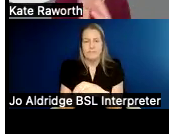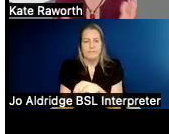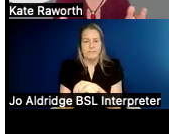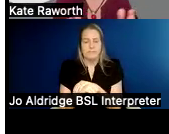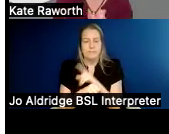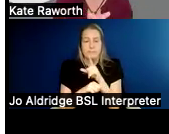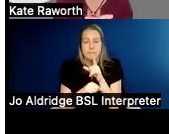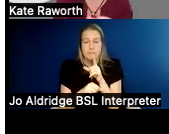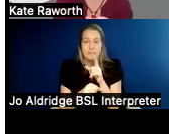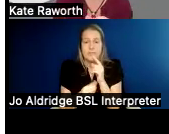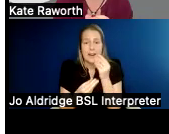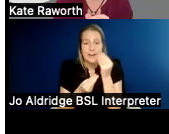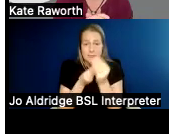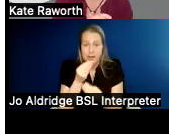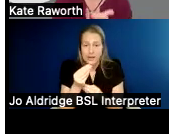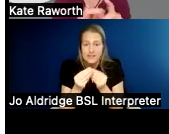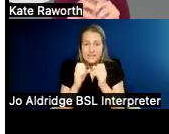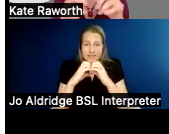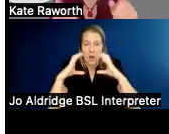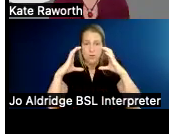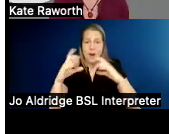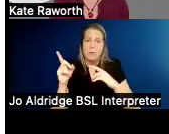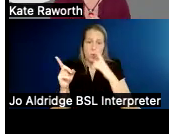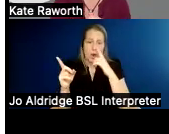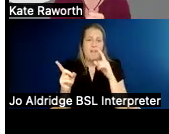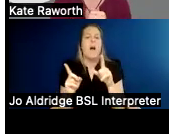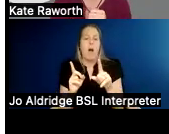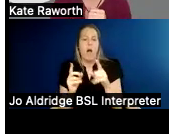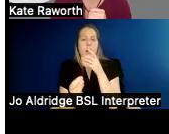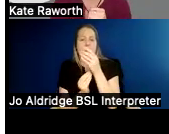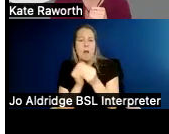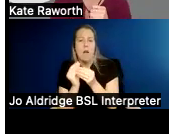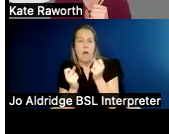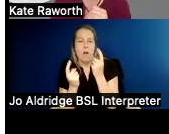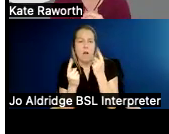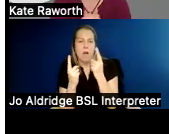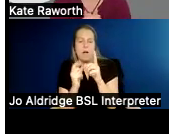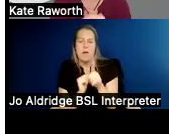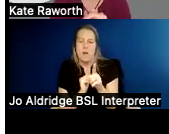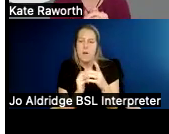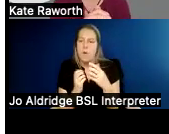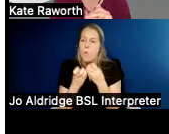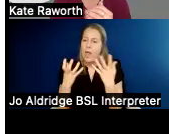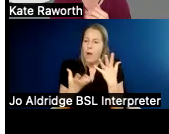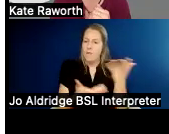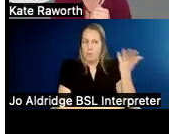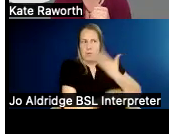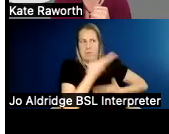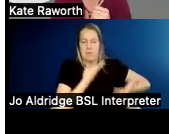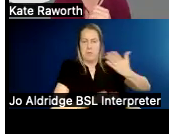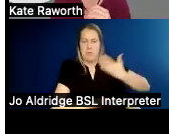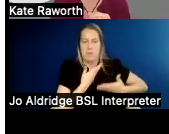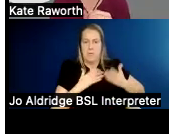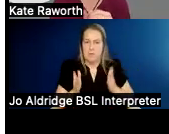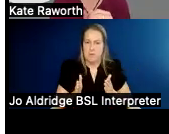across it without anybody to introduce it to you. I was also renaming some of the boundaries, particularly the Earth system boundaries. Some of the